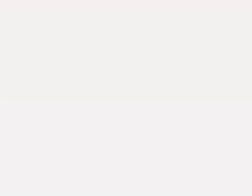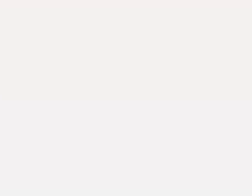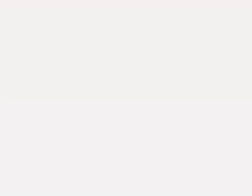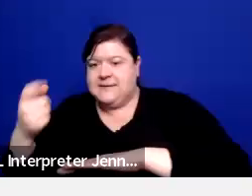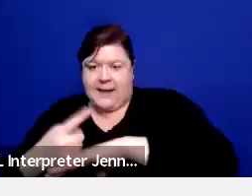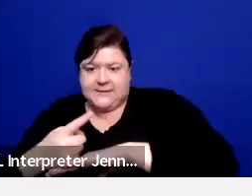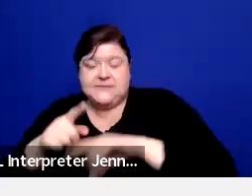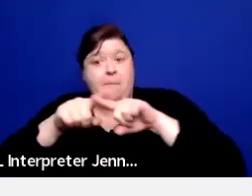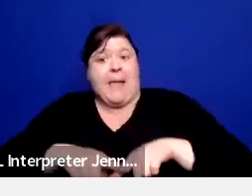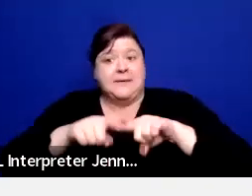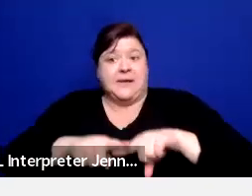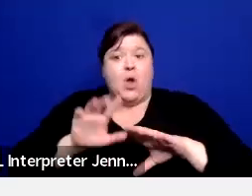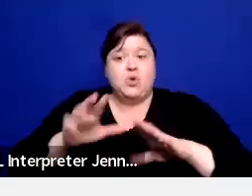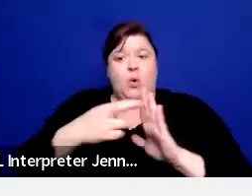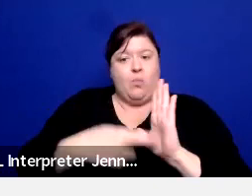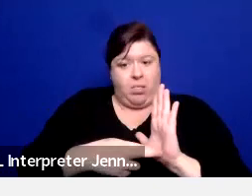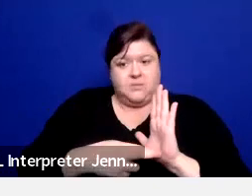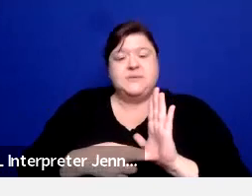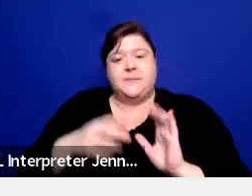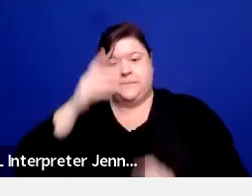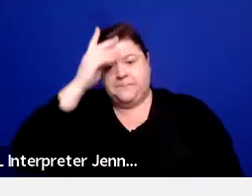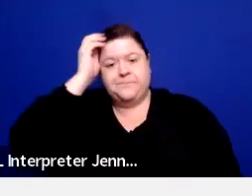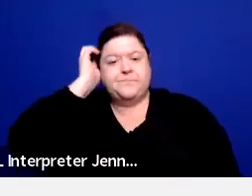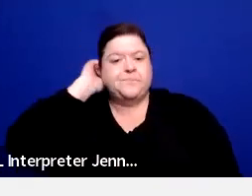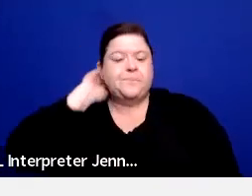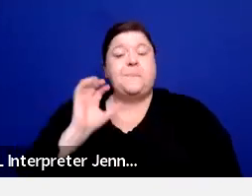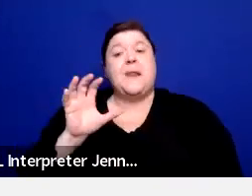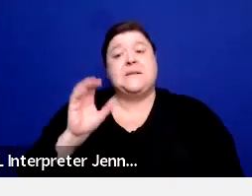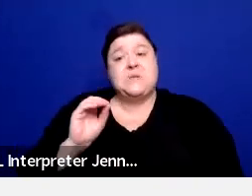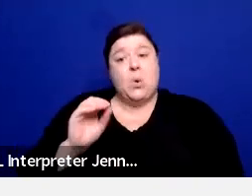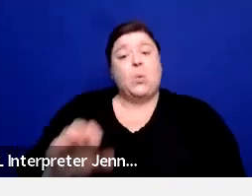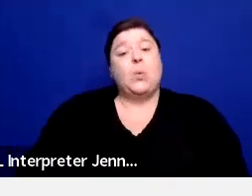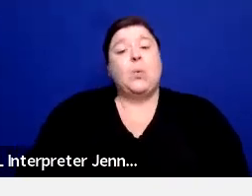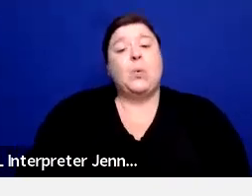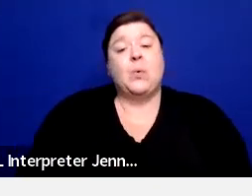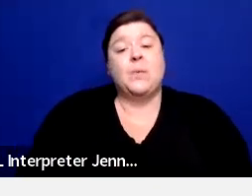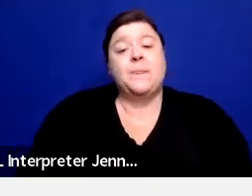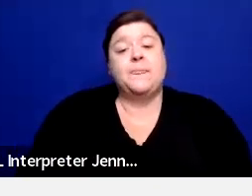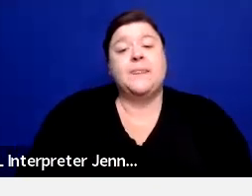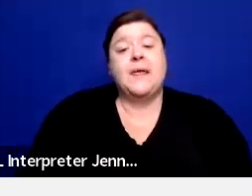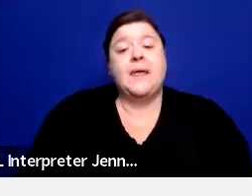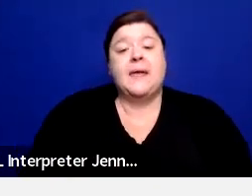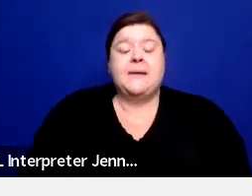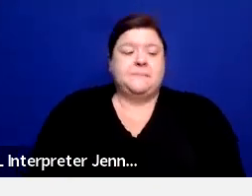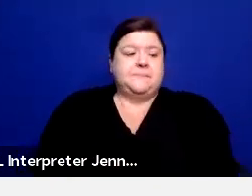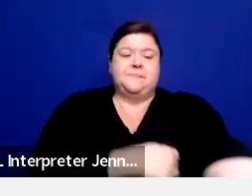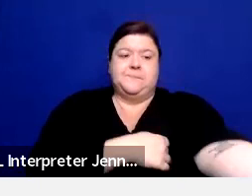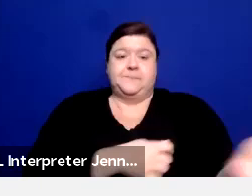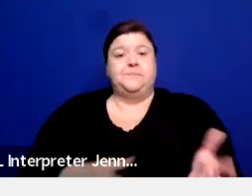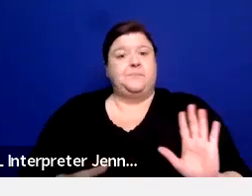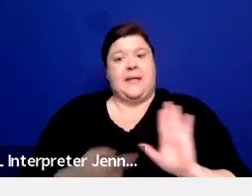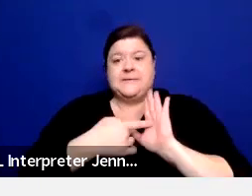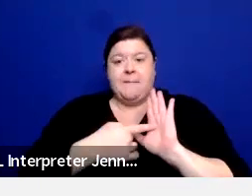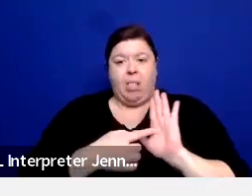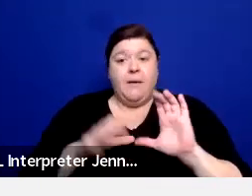Thank you. So if a classroom of infants, if there was an exposure in a classroom of infants, then